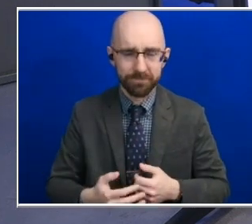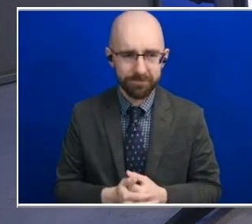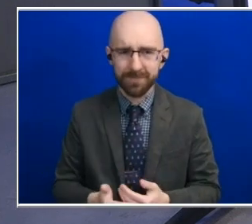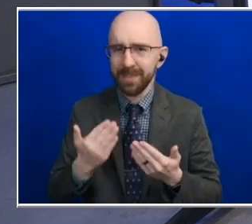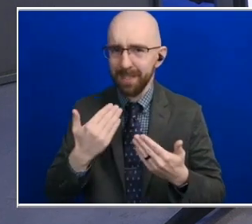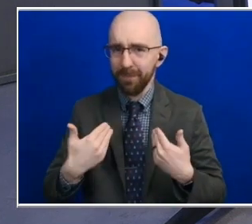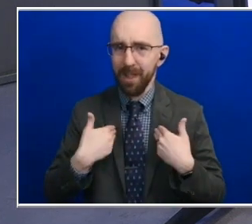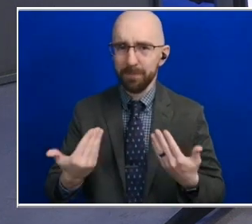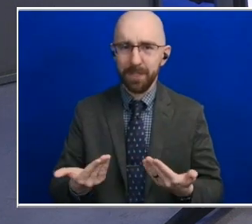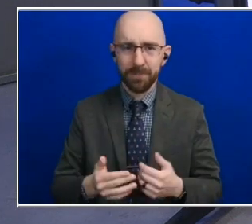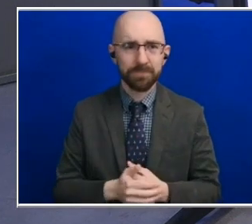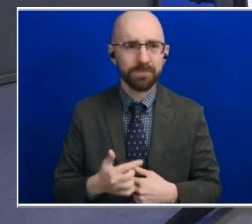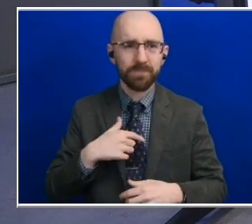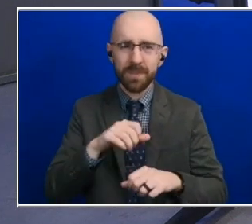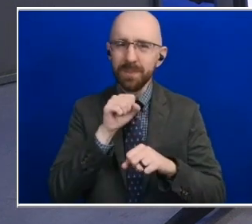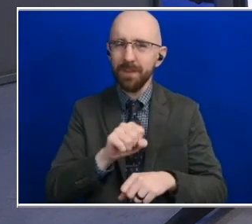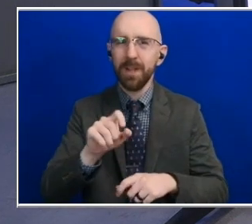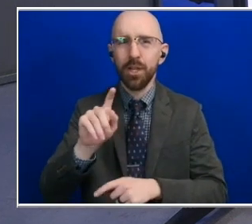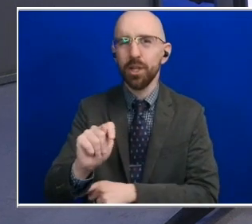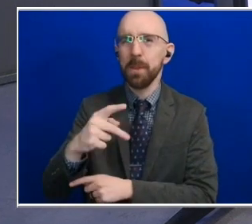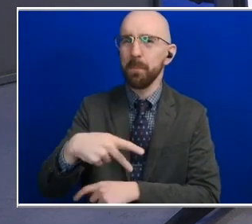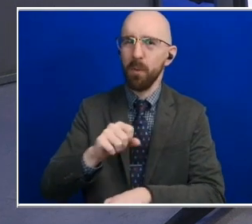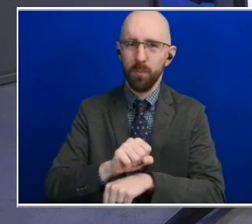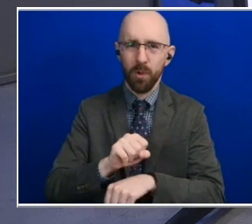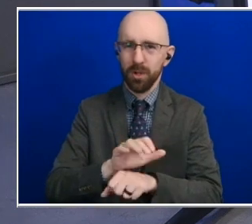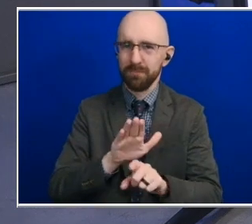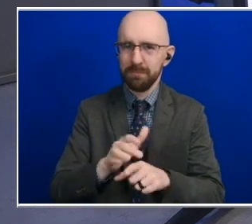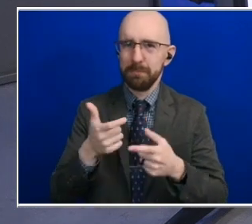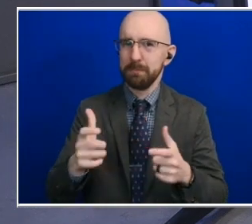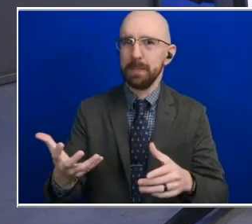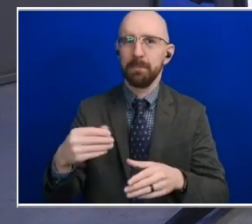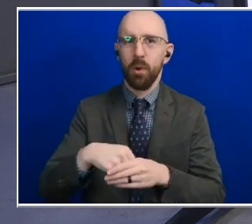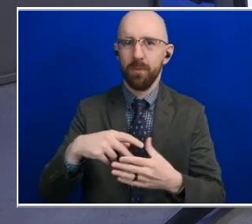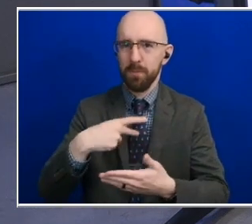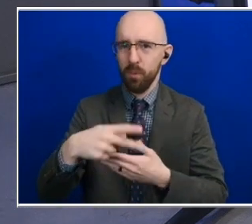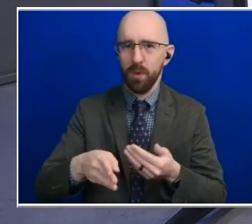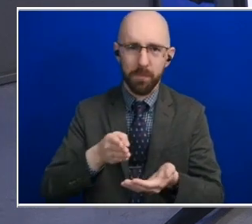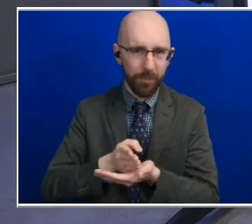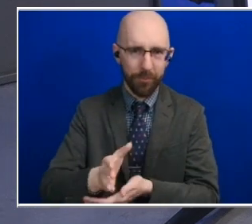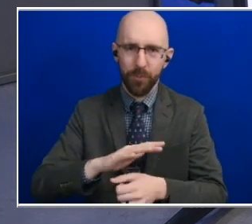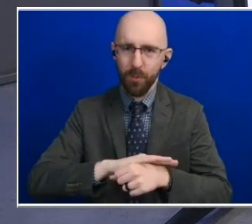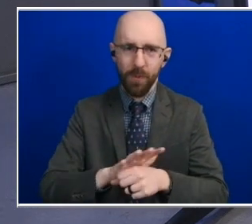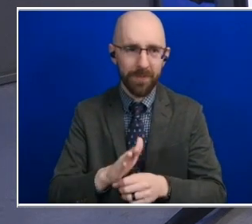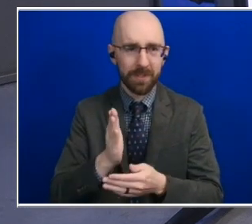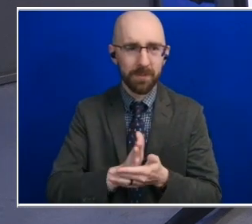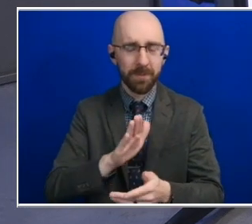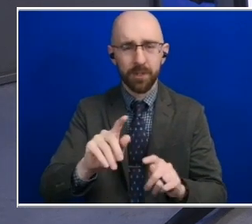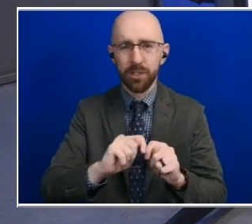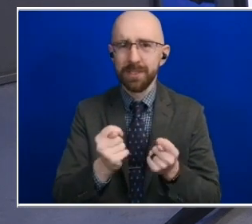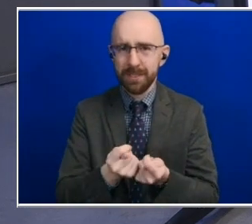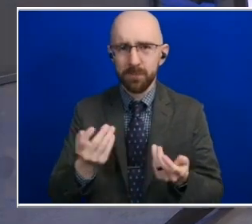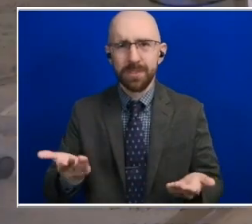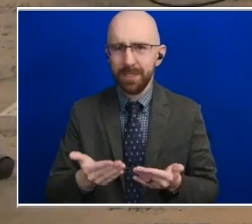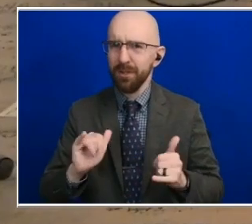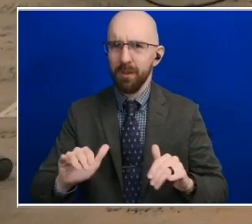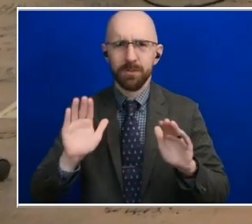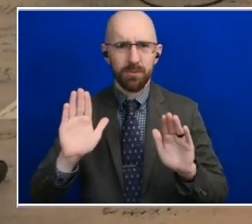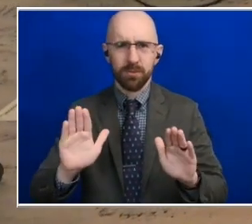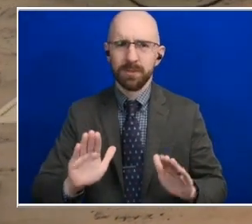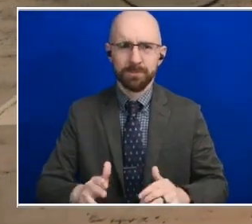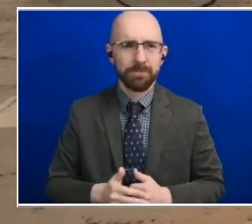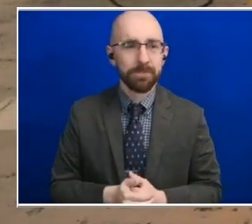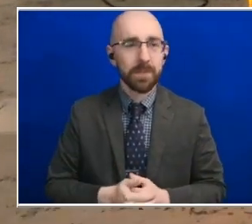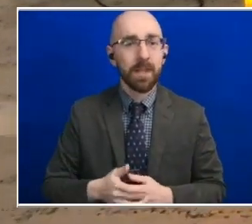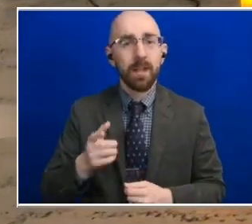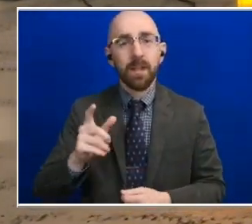work that Turning Point has done. You guys are a big part of our program here throughout COVID, and some of your team was here, and that was awesome. All right, Turning Point recently